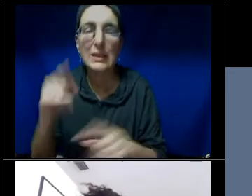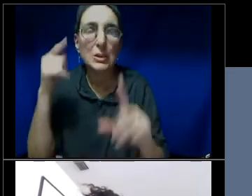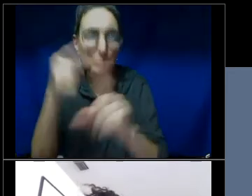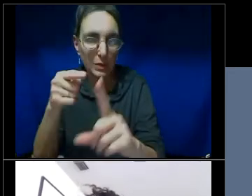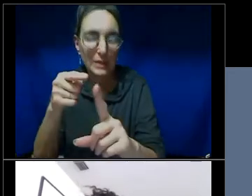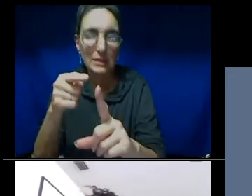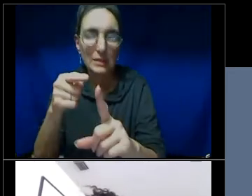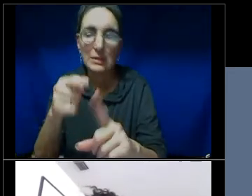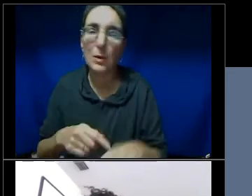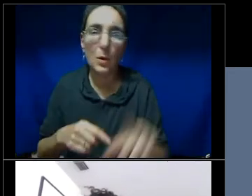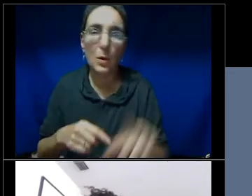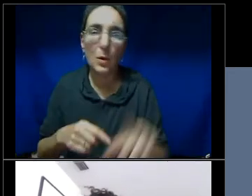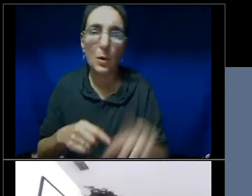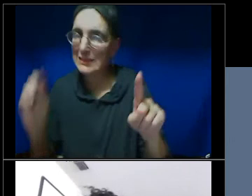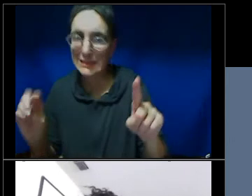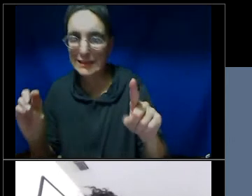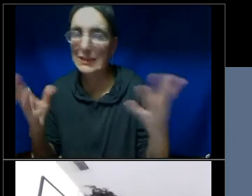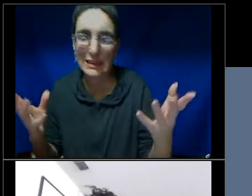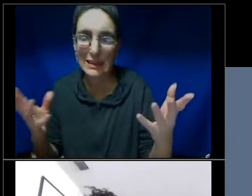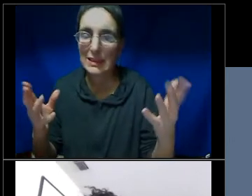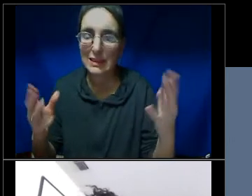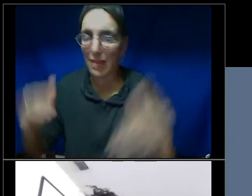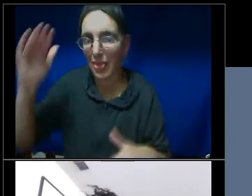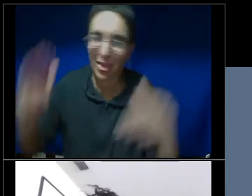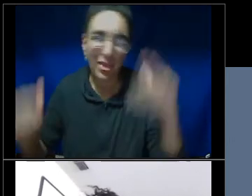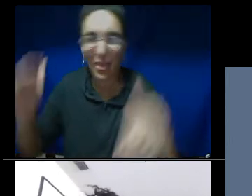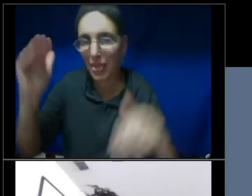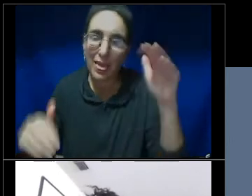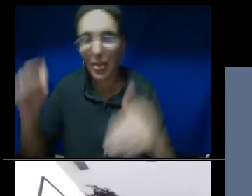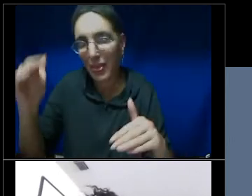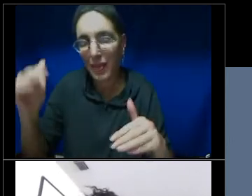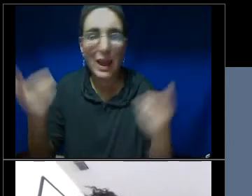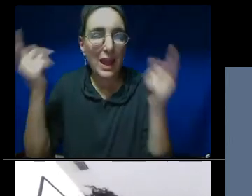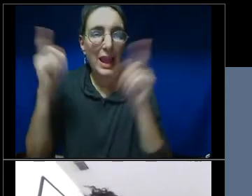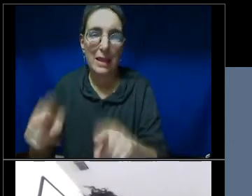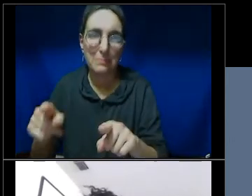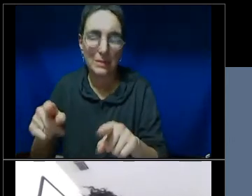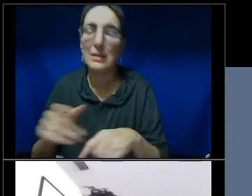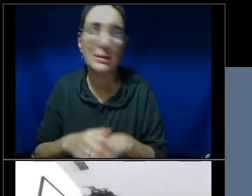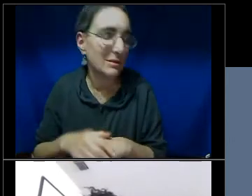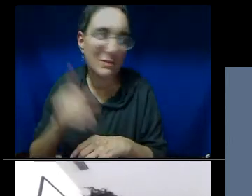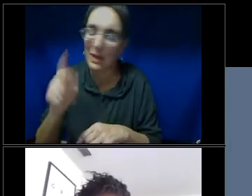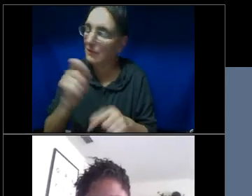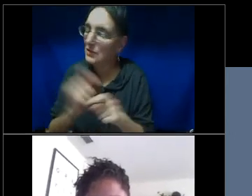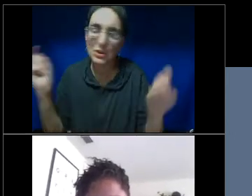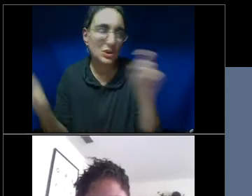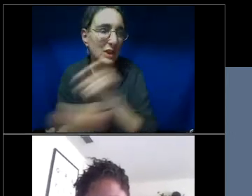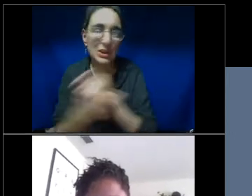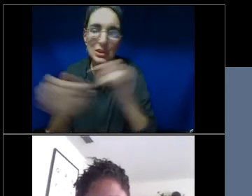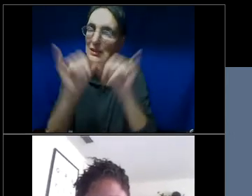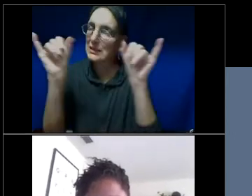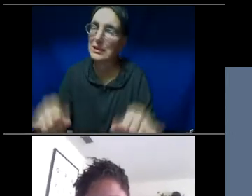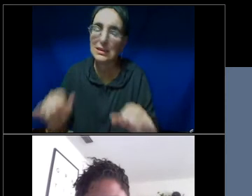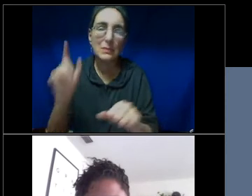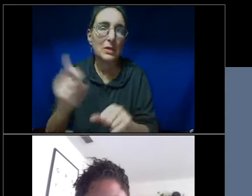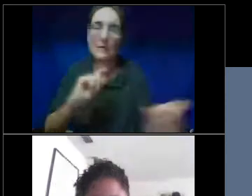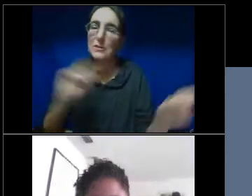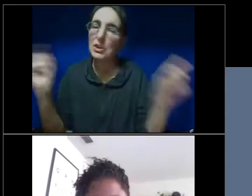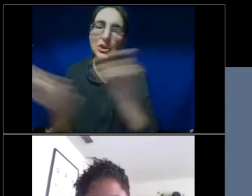through our quote unquote representative democracy, right? Like it actually means we have to change the decision making powers, be it